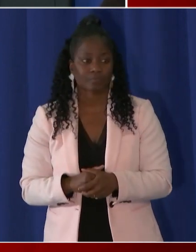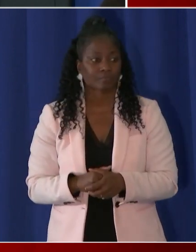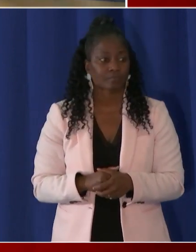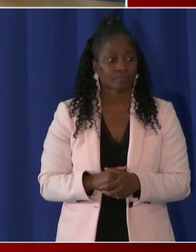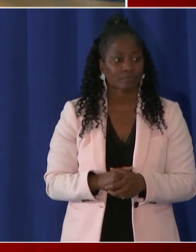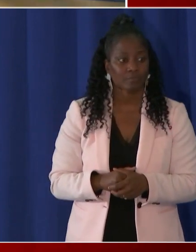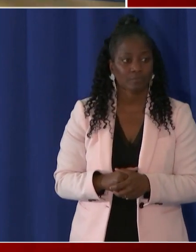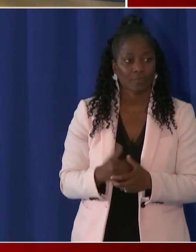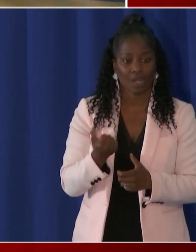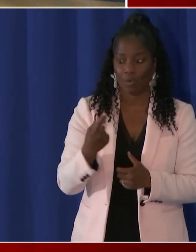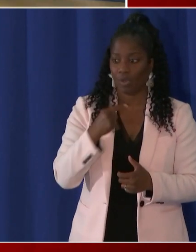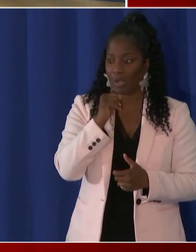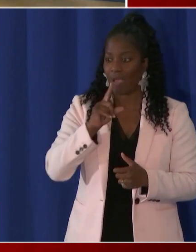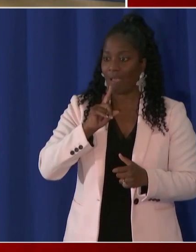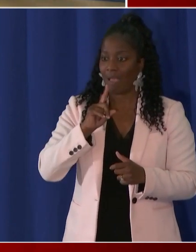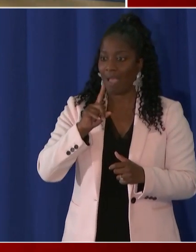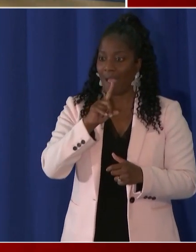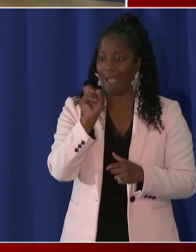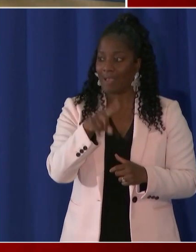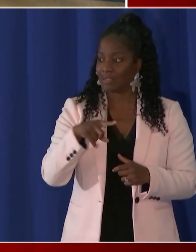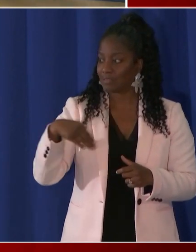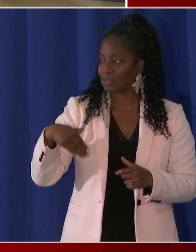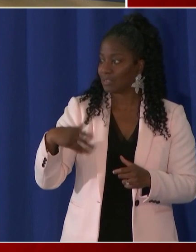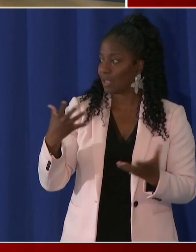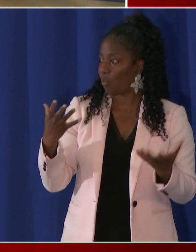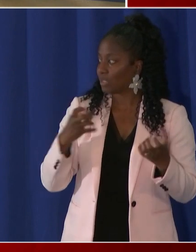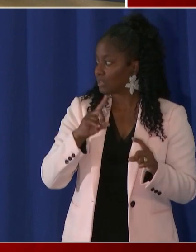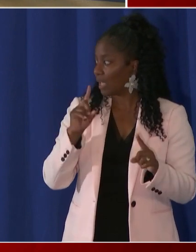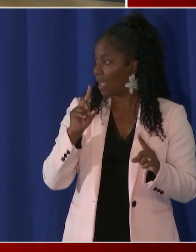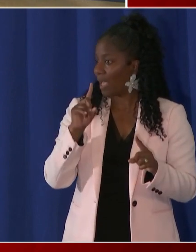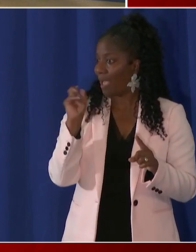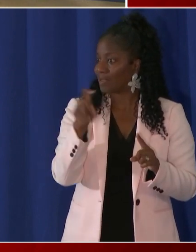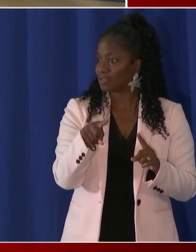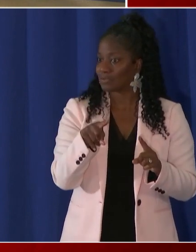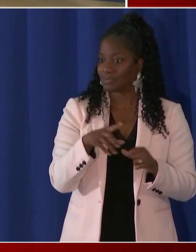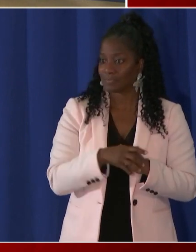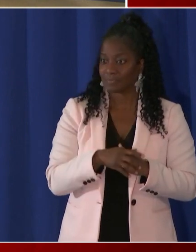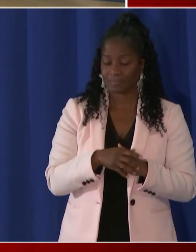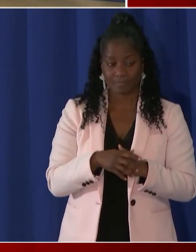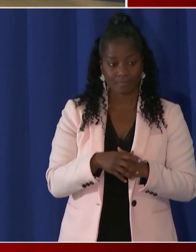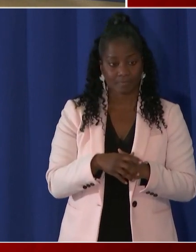Okay. Has anybody not asked a question that wants to ask a question?